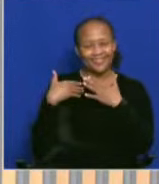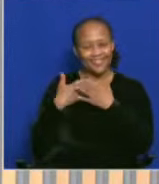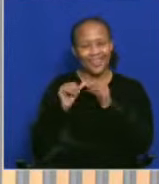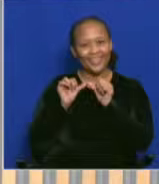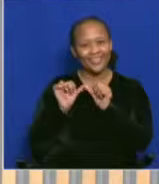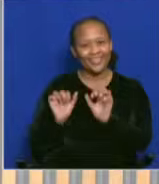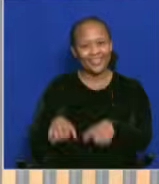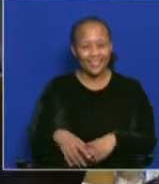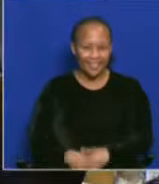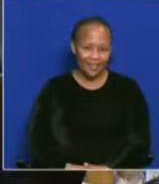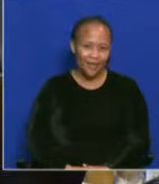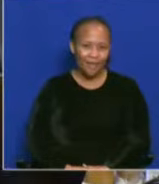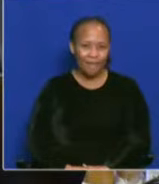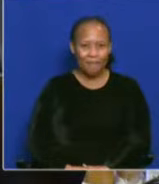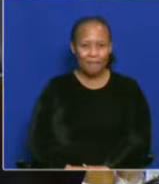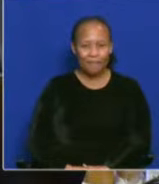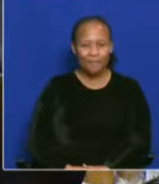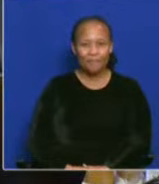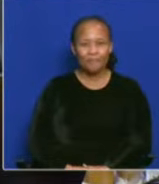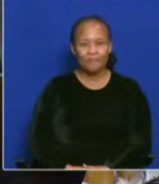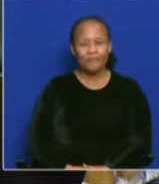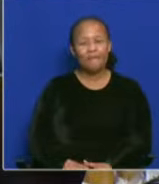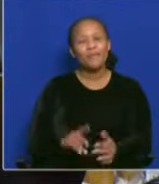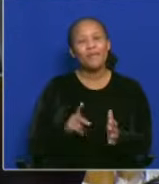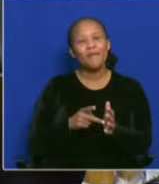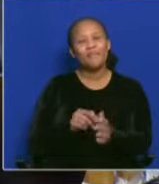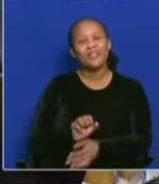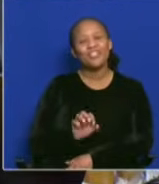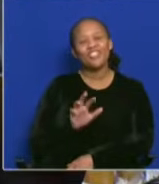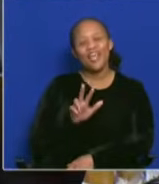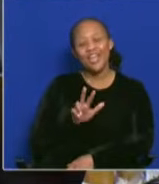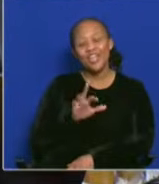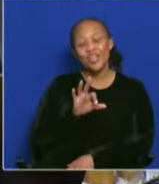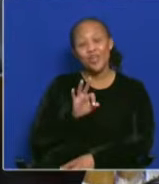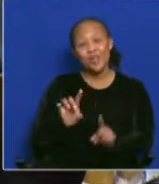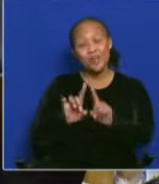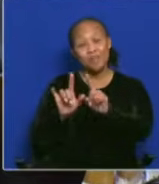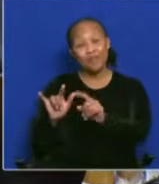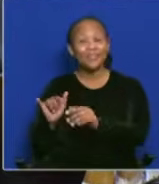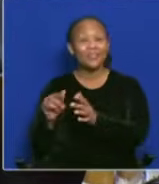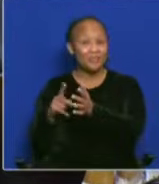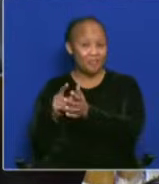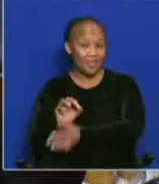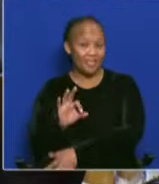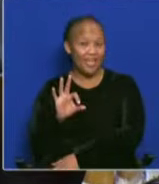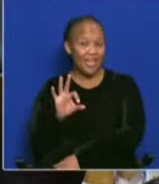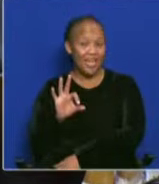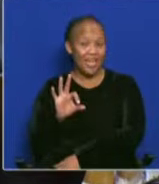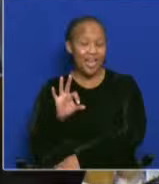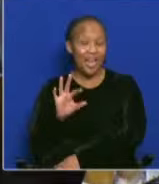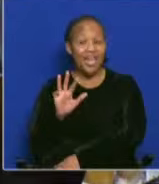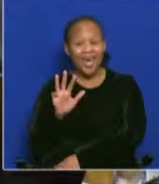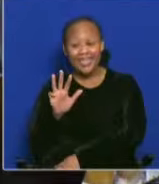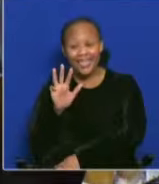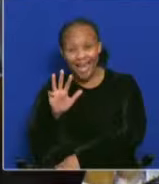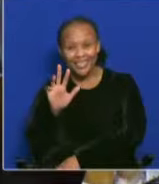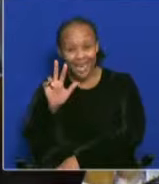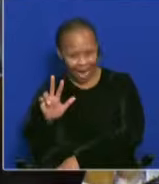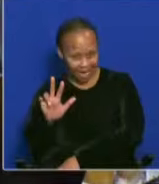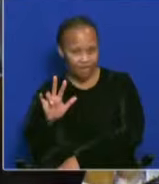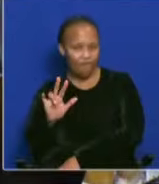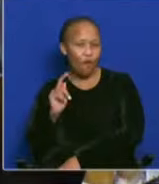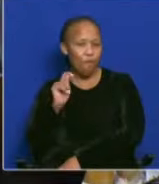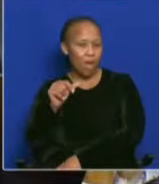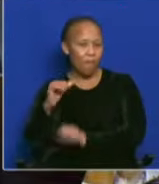So it's at 83, but at page 98 of the settlement agreement, the date of the